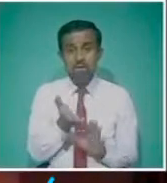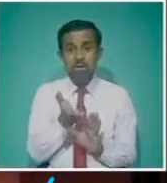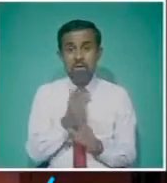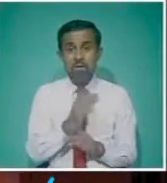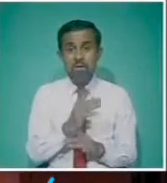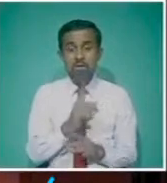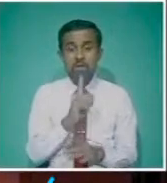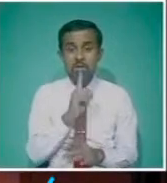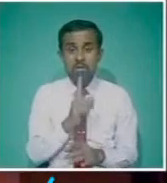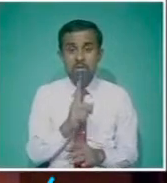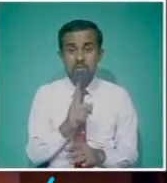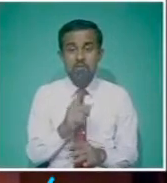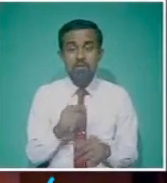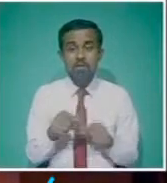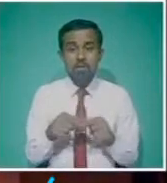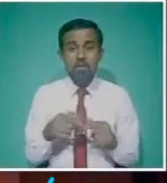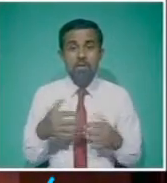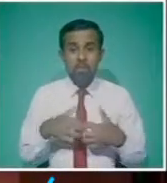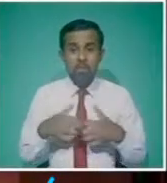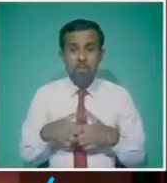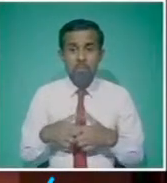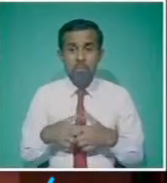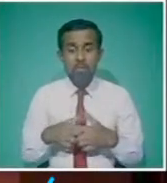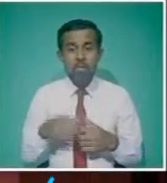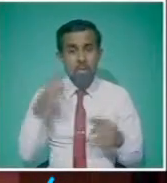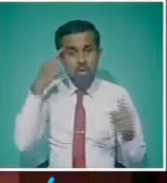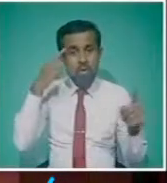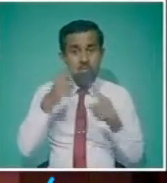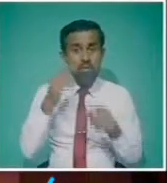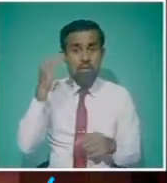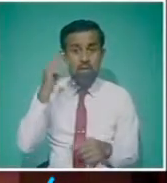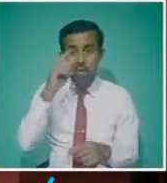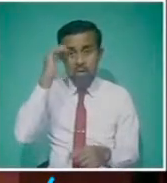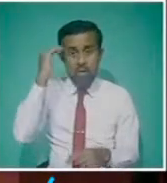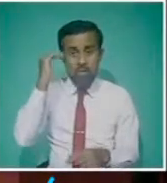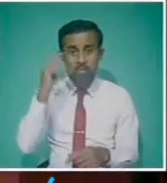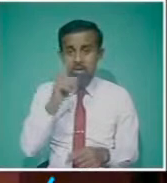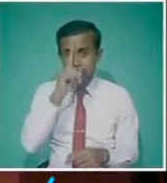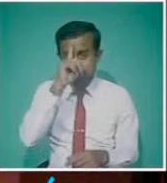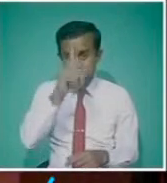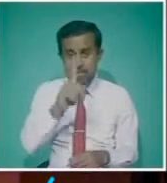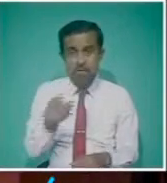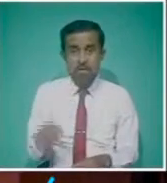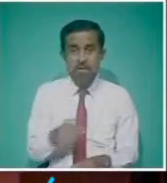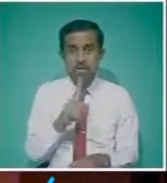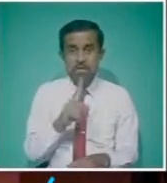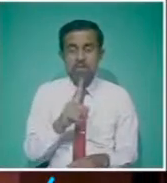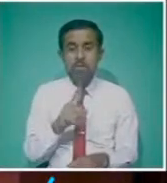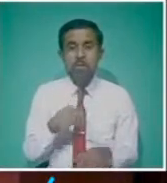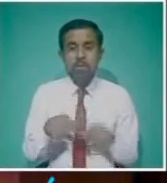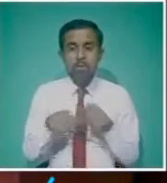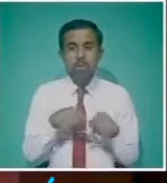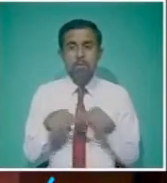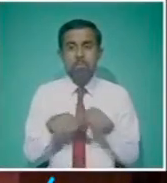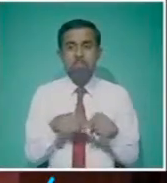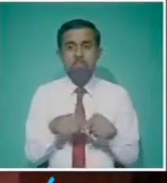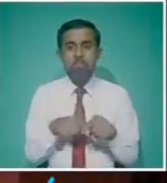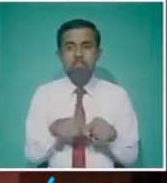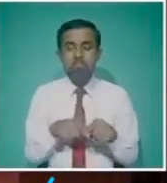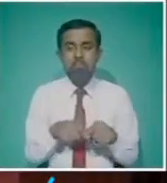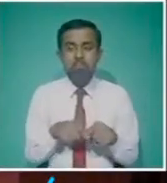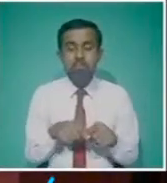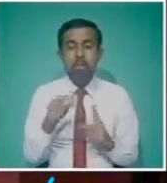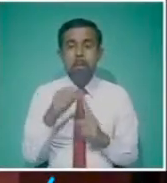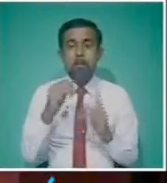late Majesty had these weekly appointments with 14 different Prime Ministers over a